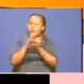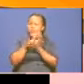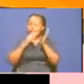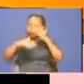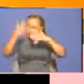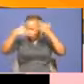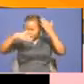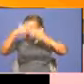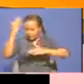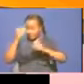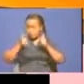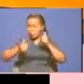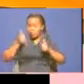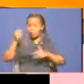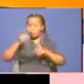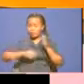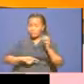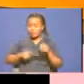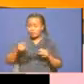kidney.